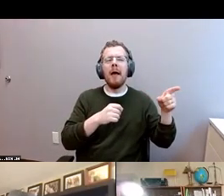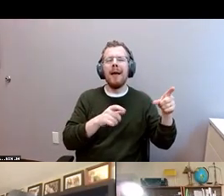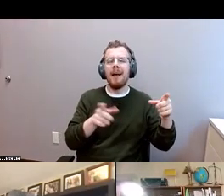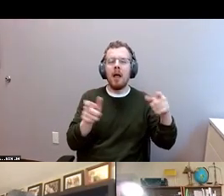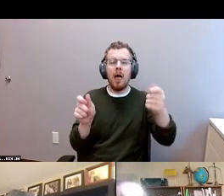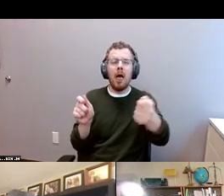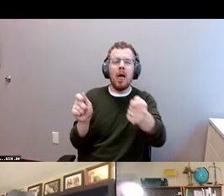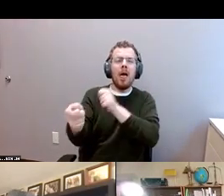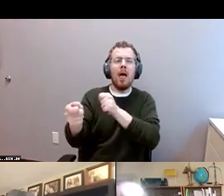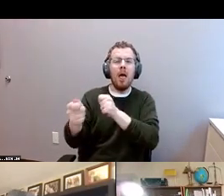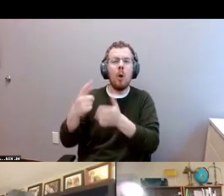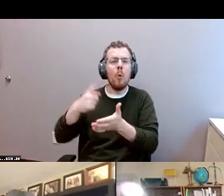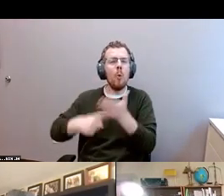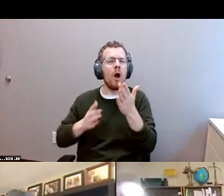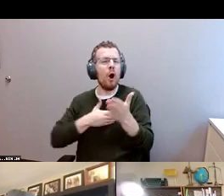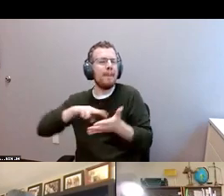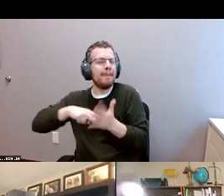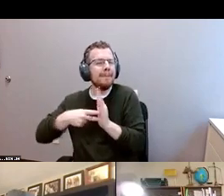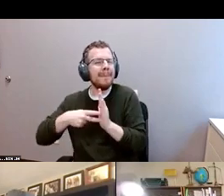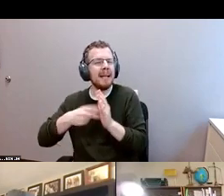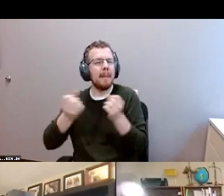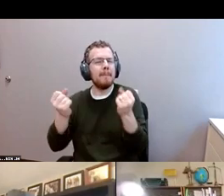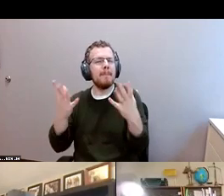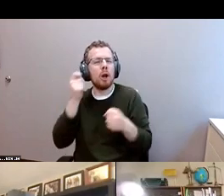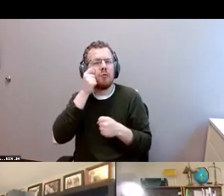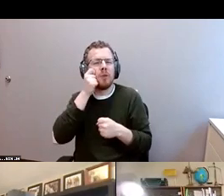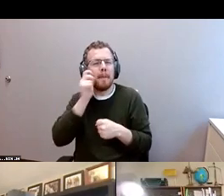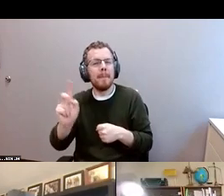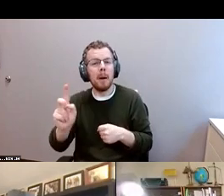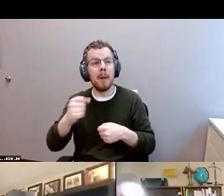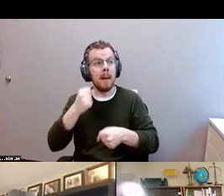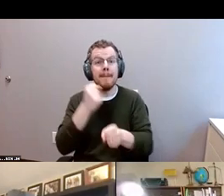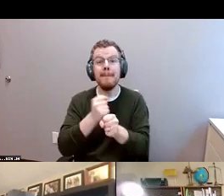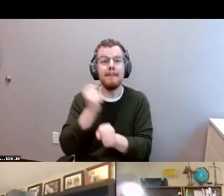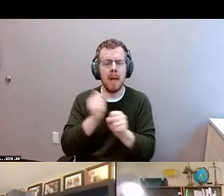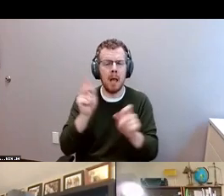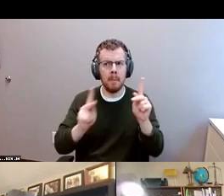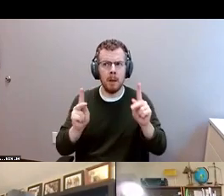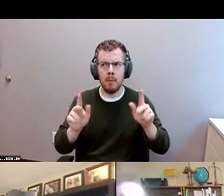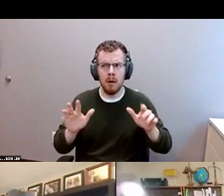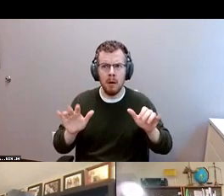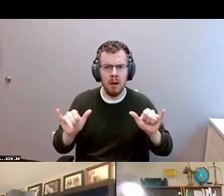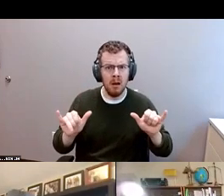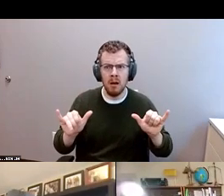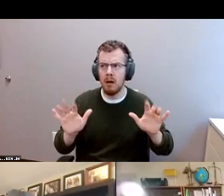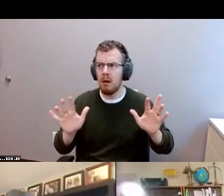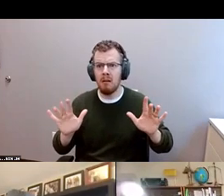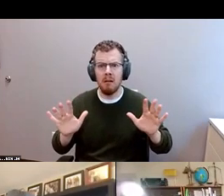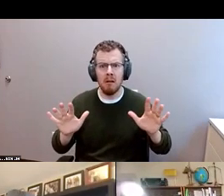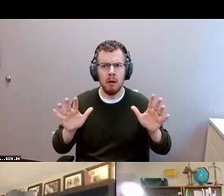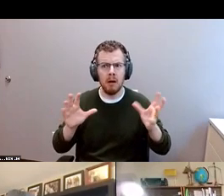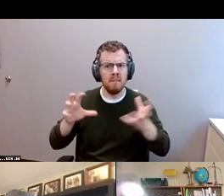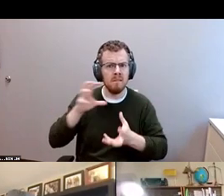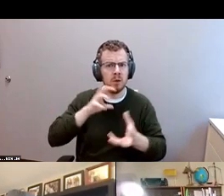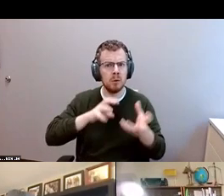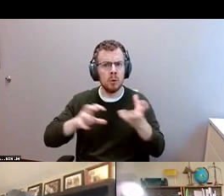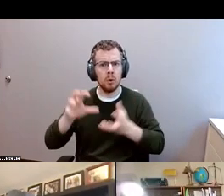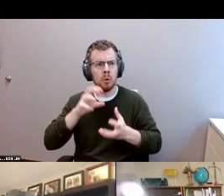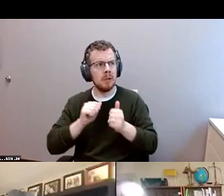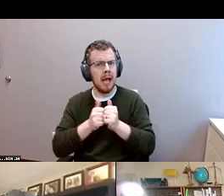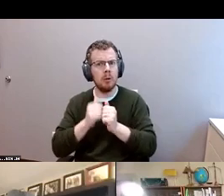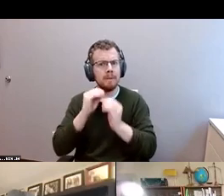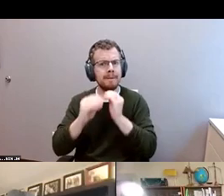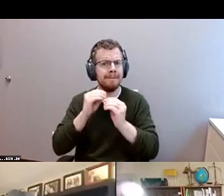democracy, and to have people begin to question how we go about rectifying the past. And one of the things